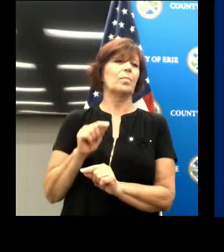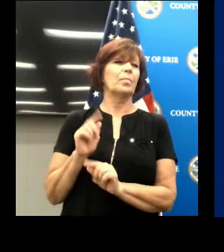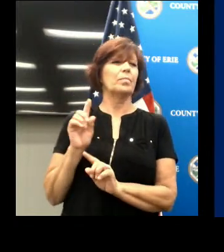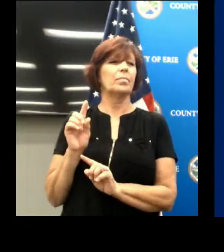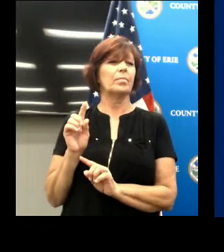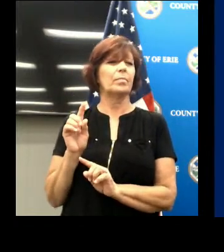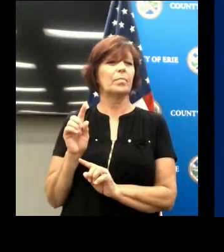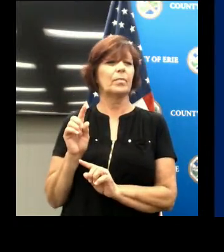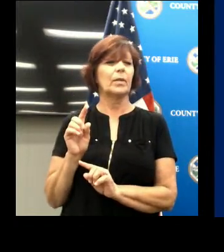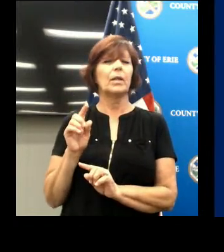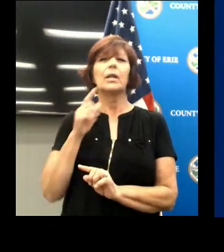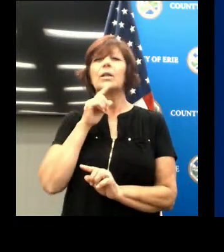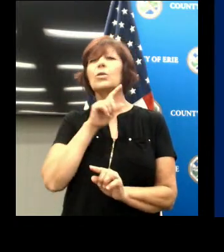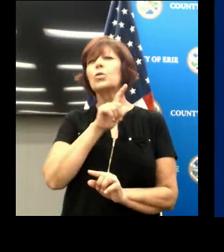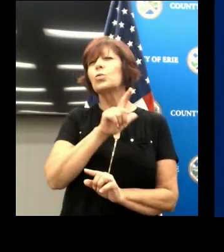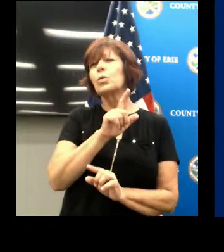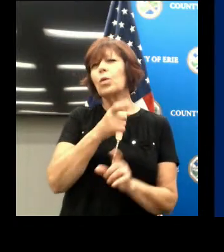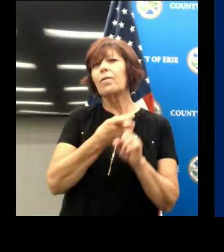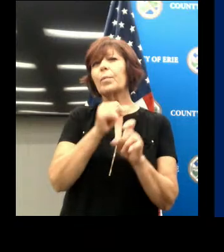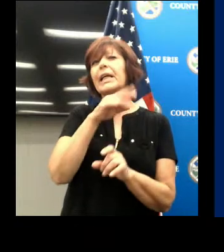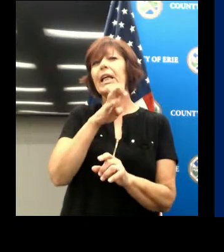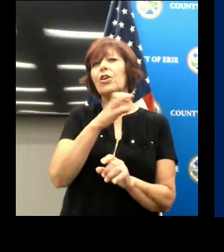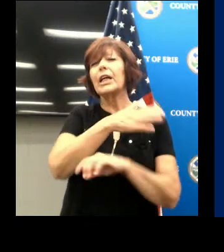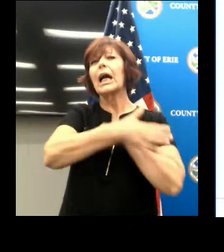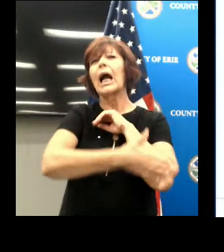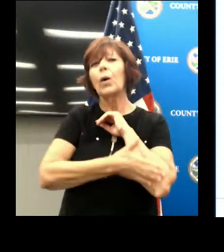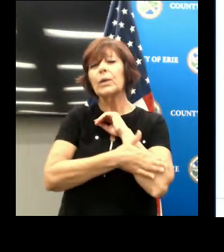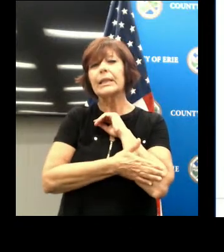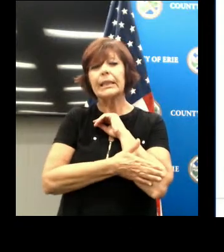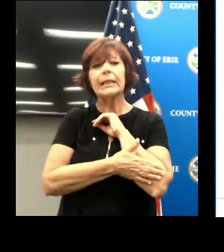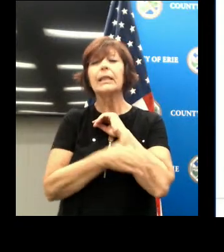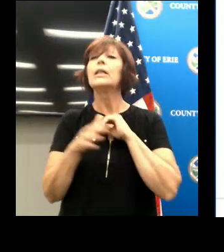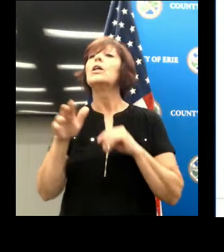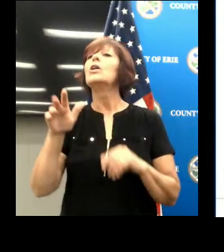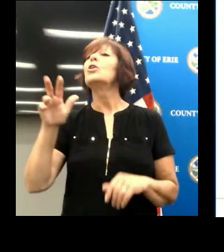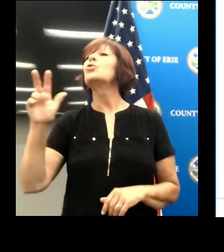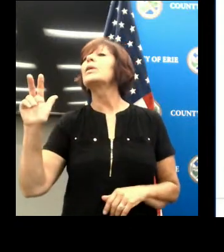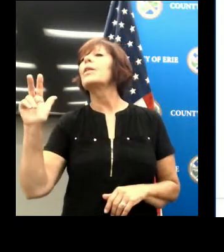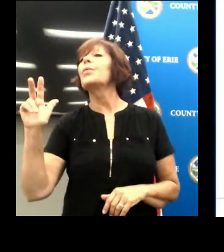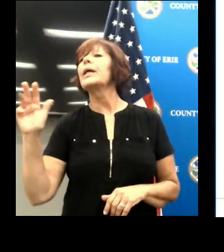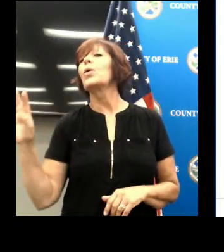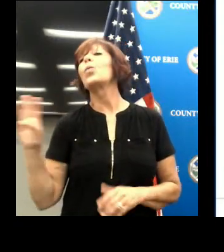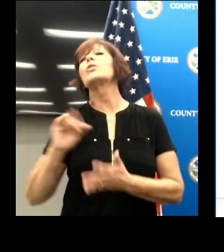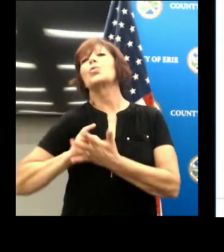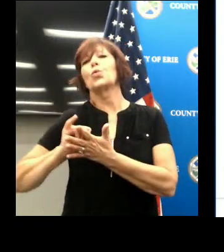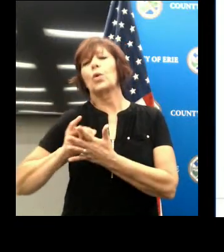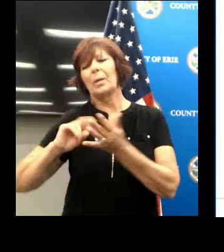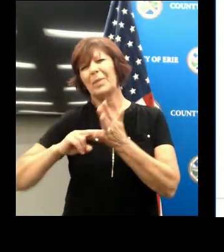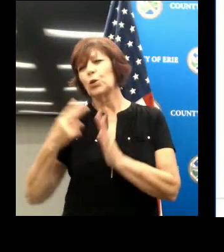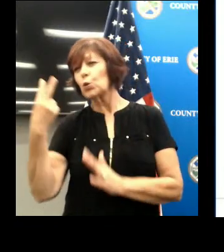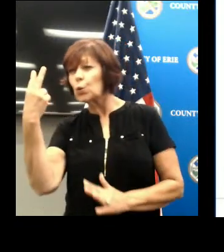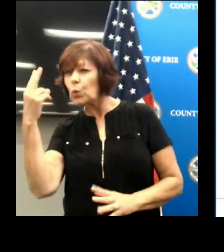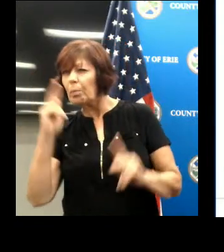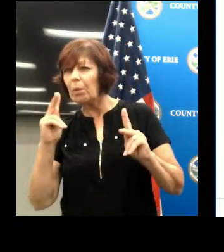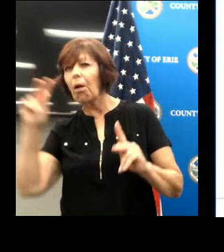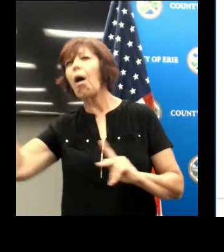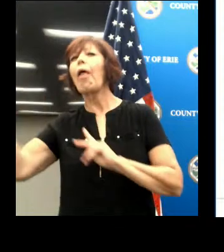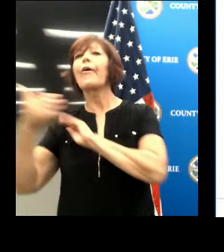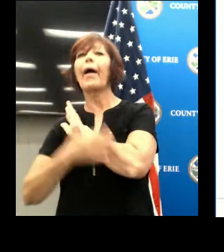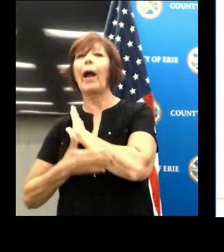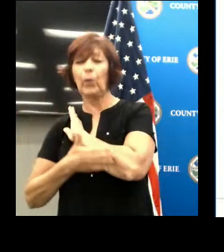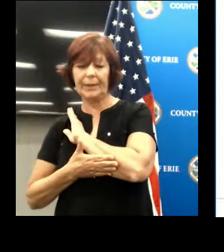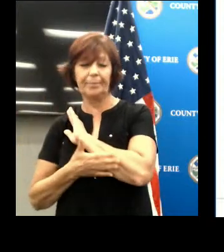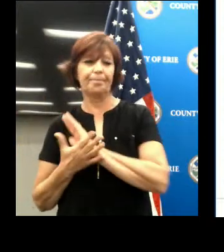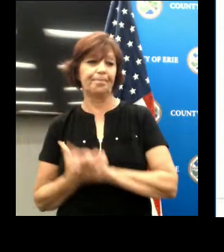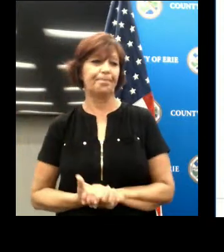was 21 from Erie County. There's 23 in Western New York, so that means there's 2 individuals in hospitals outside